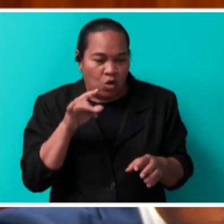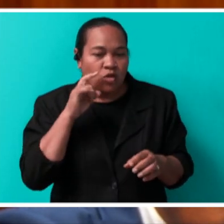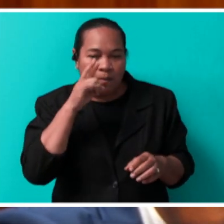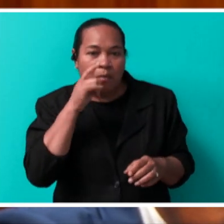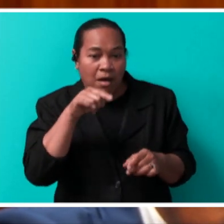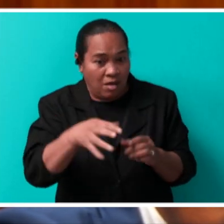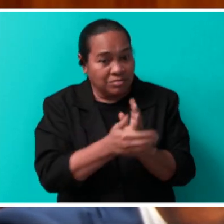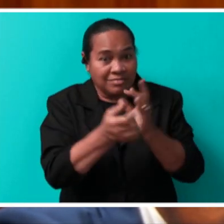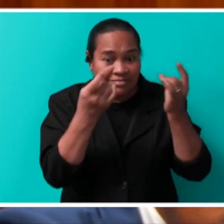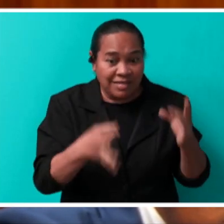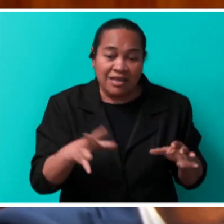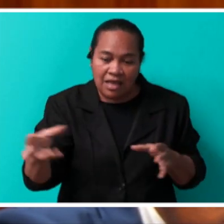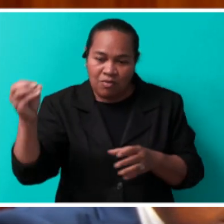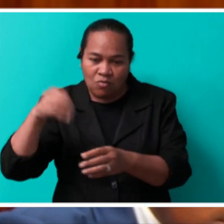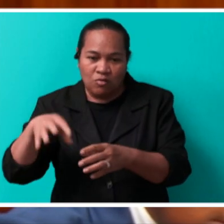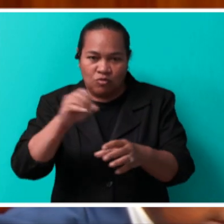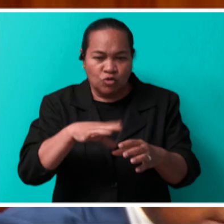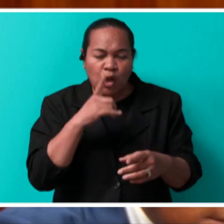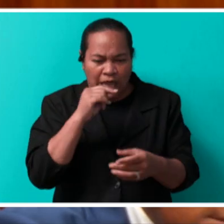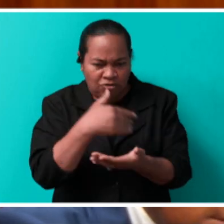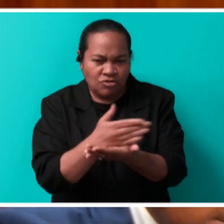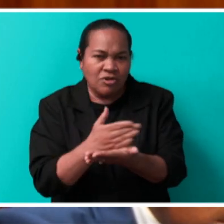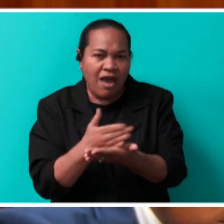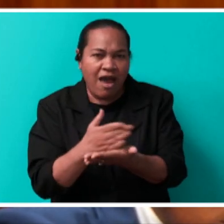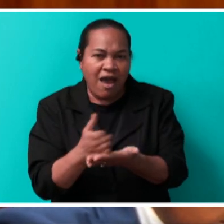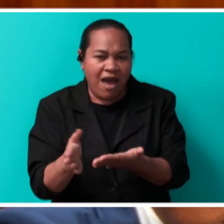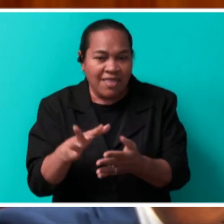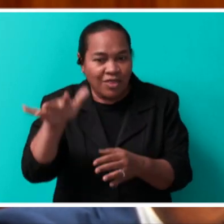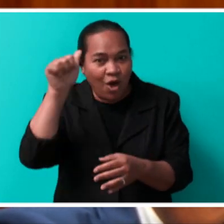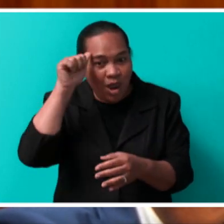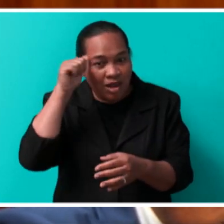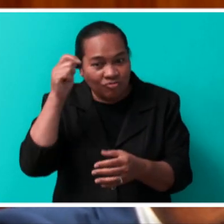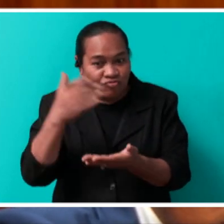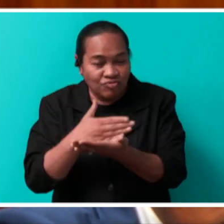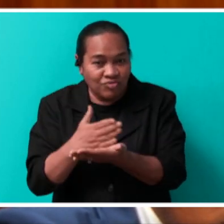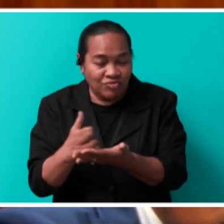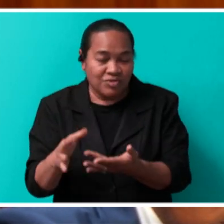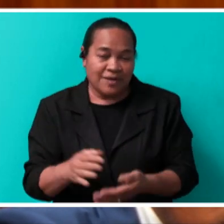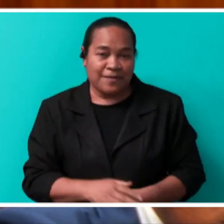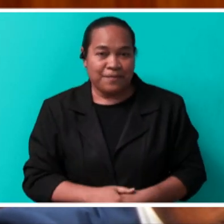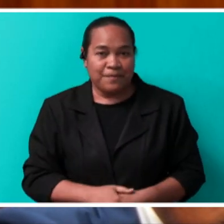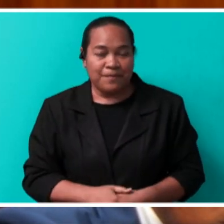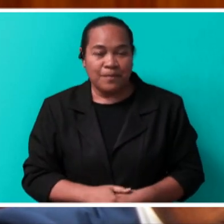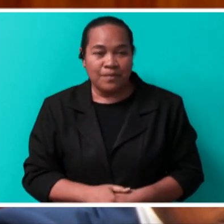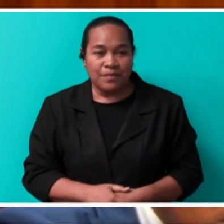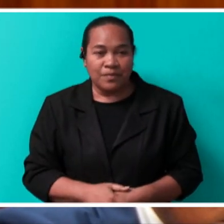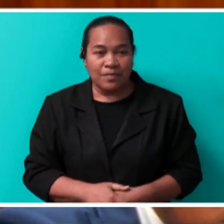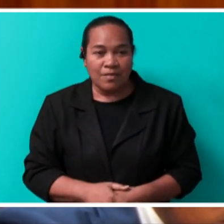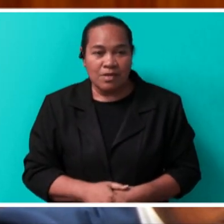to share experiences and institutional knowledge. Mr. Speaker, sir, as